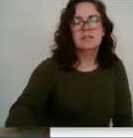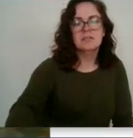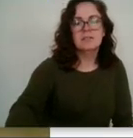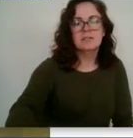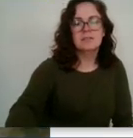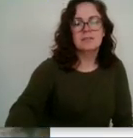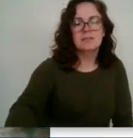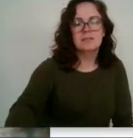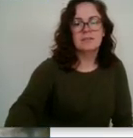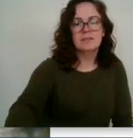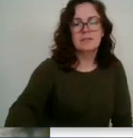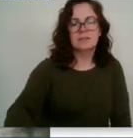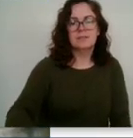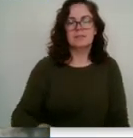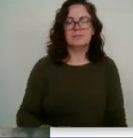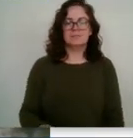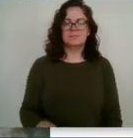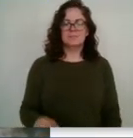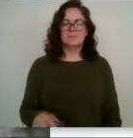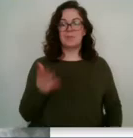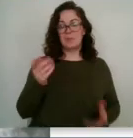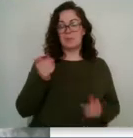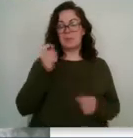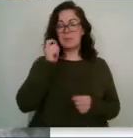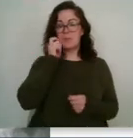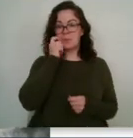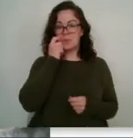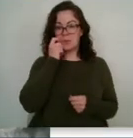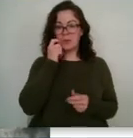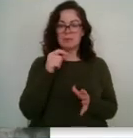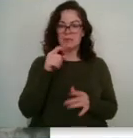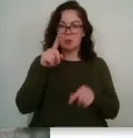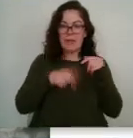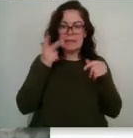Ocean. Pretty cool.